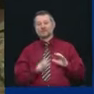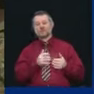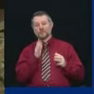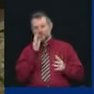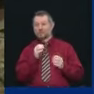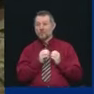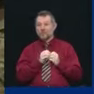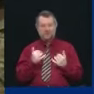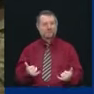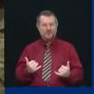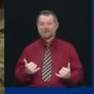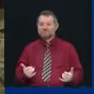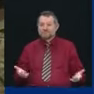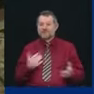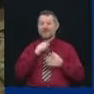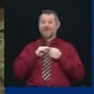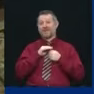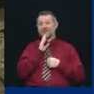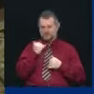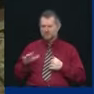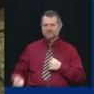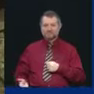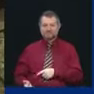COVID. So remember, this is still a